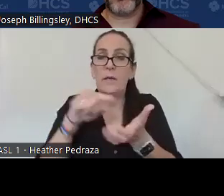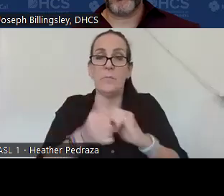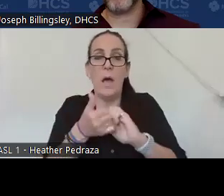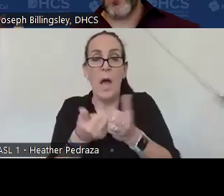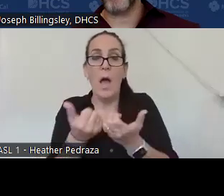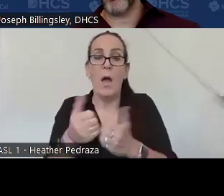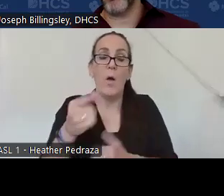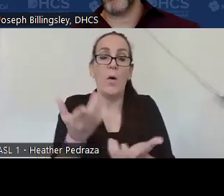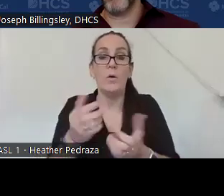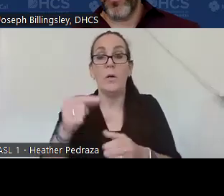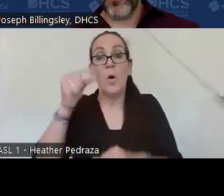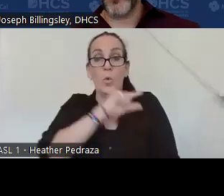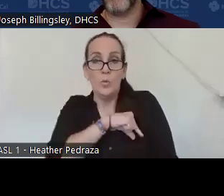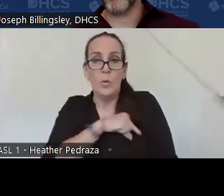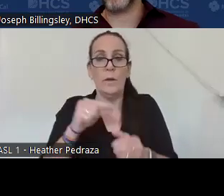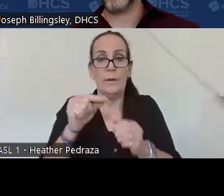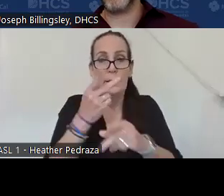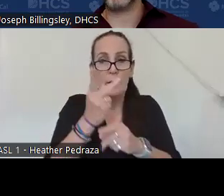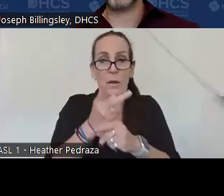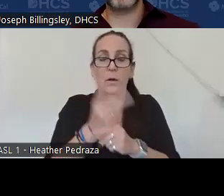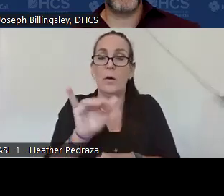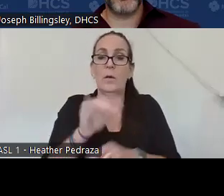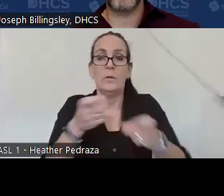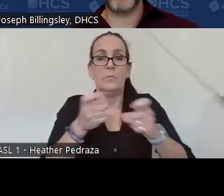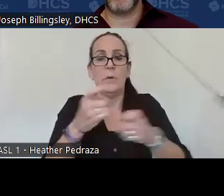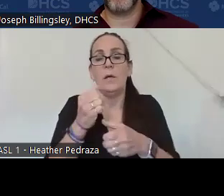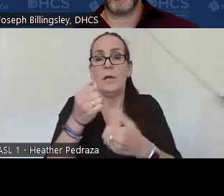adequacy standards. That's a big one. We know there's a lot of emphasis on that